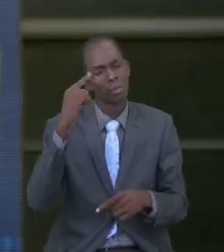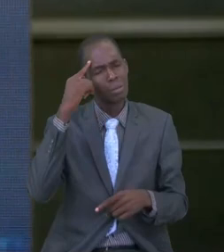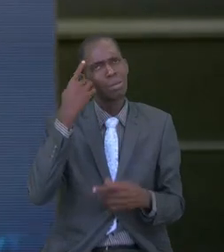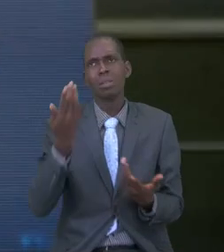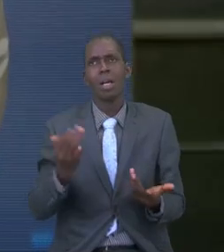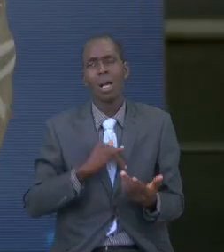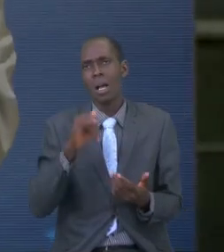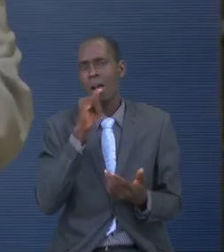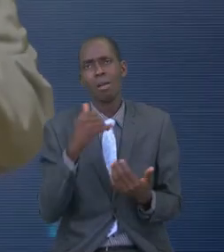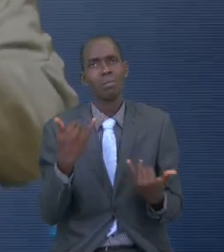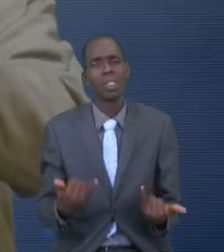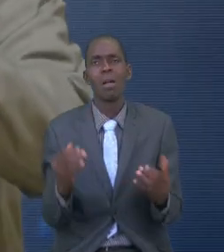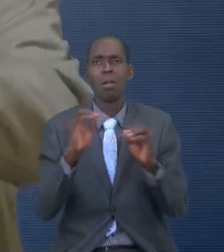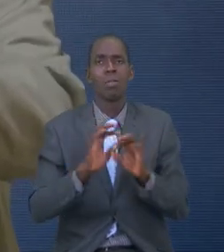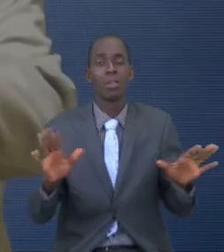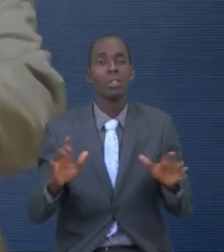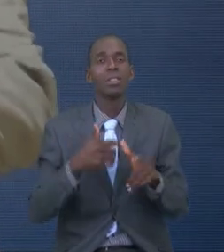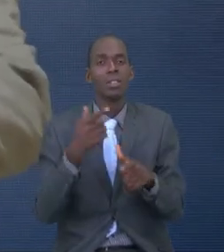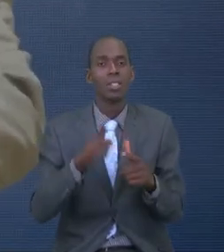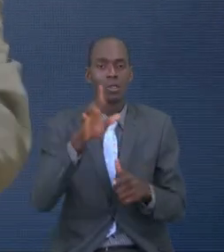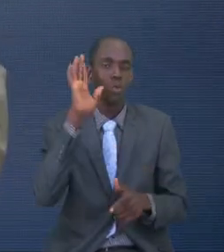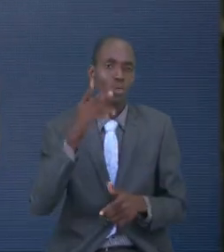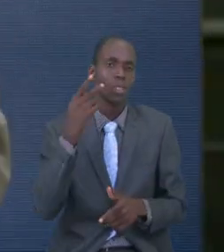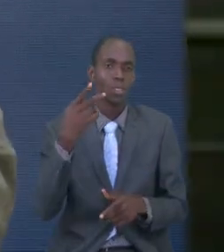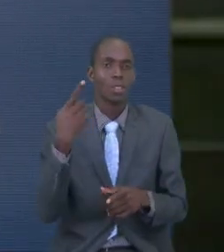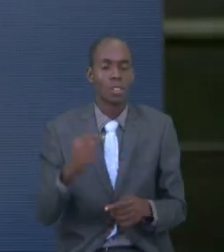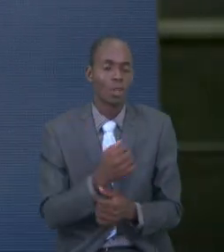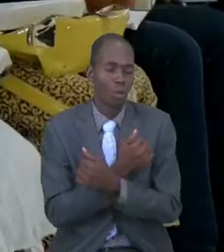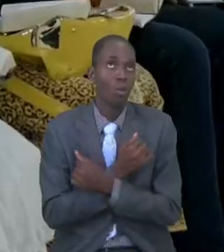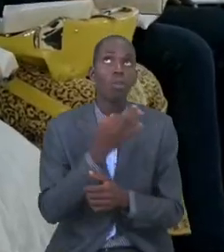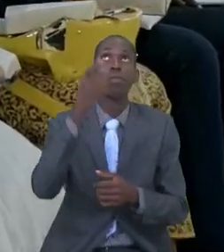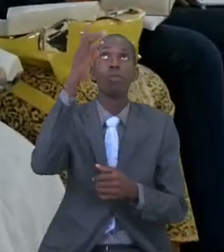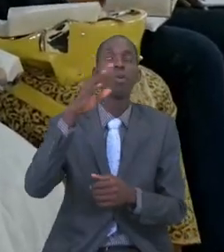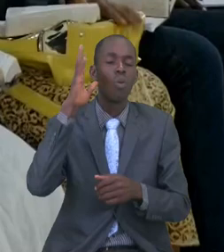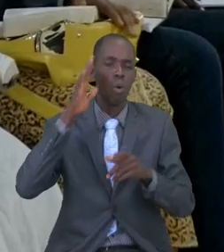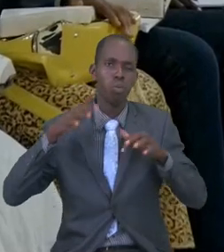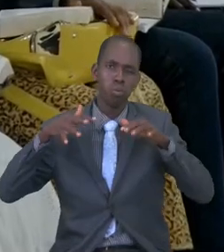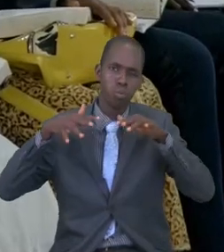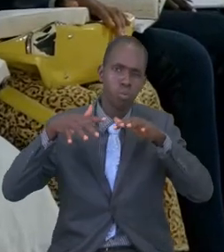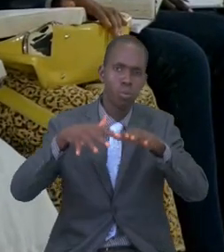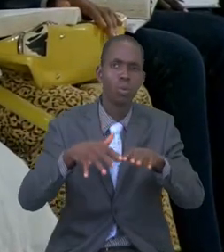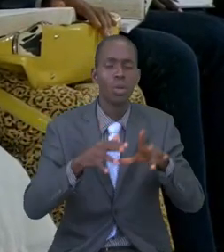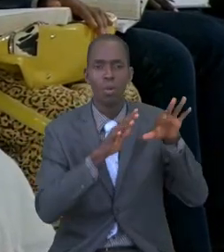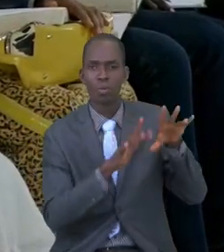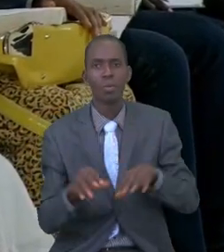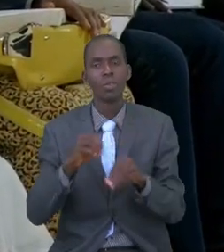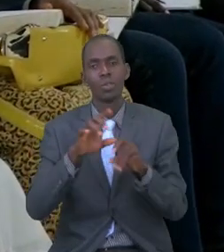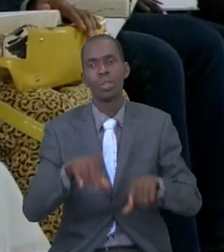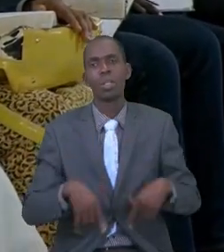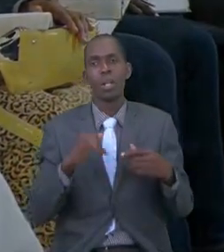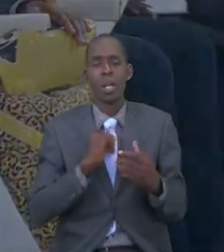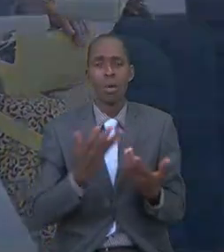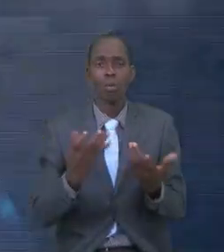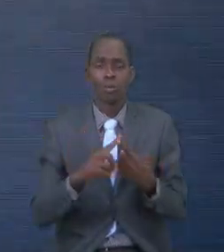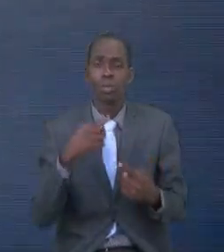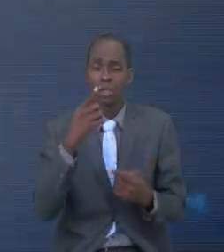anything, then you see the love of God will flow into your life. I came here to tell you this morning that whatever